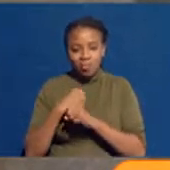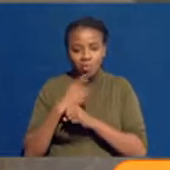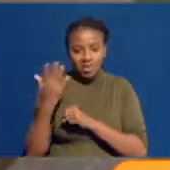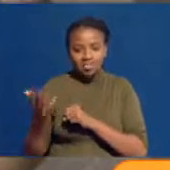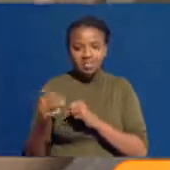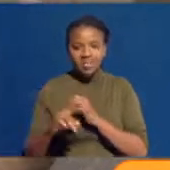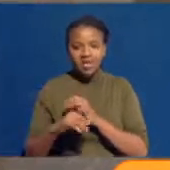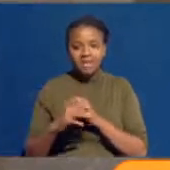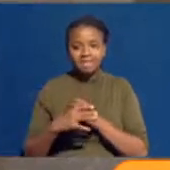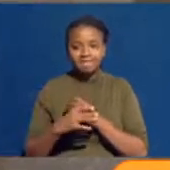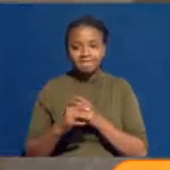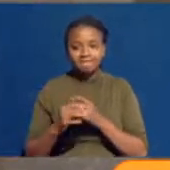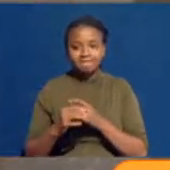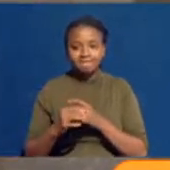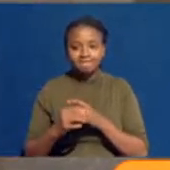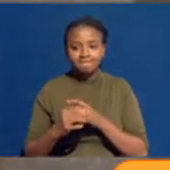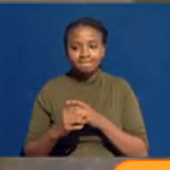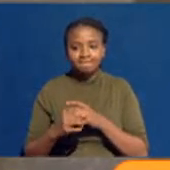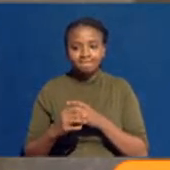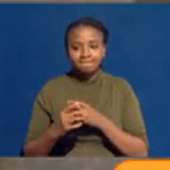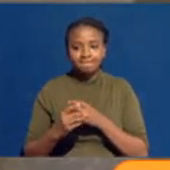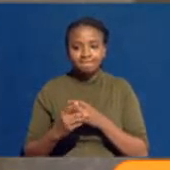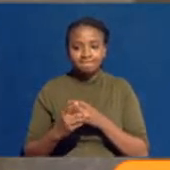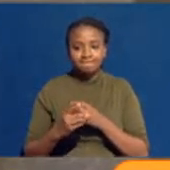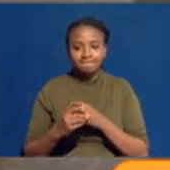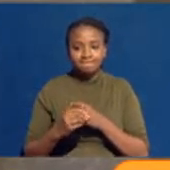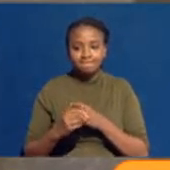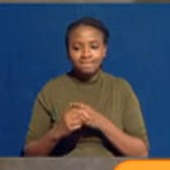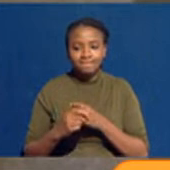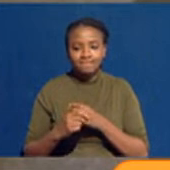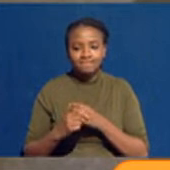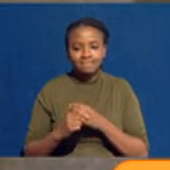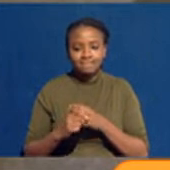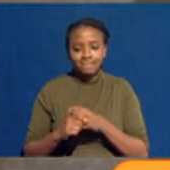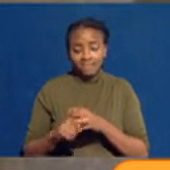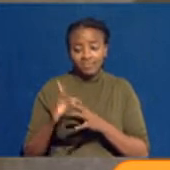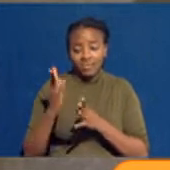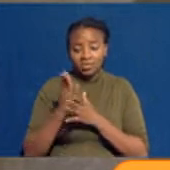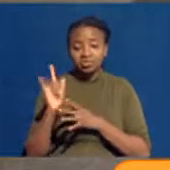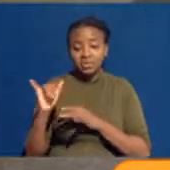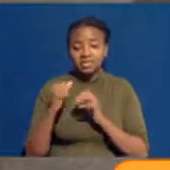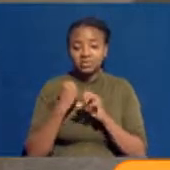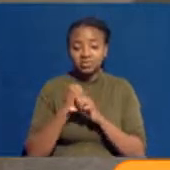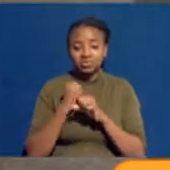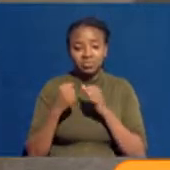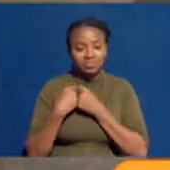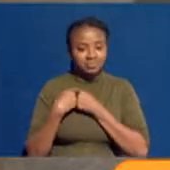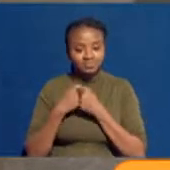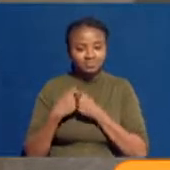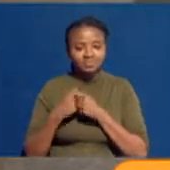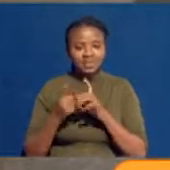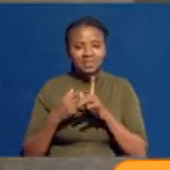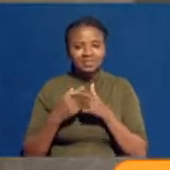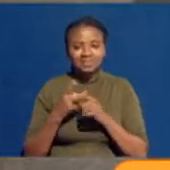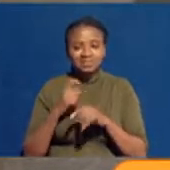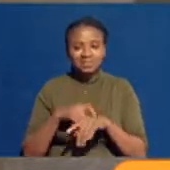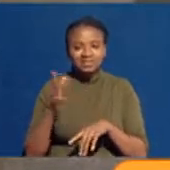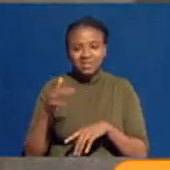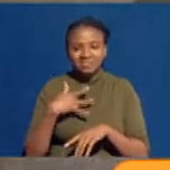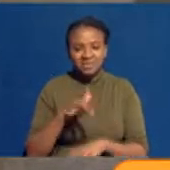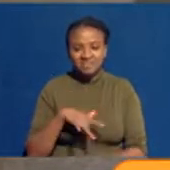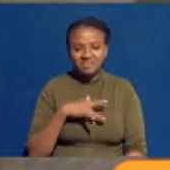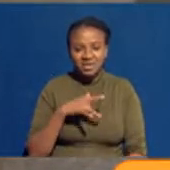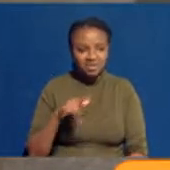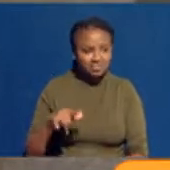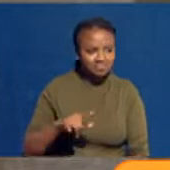officer, which was really a very interesting, challenging job. So by the time I got there, I wasn't afraid to